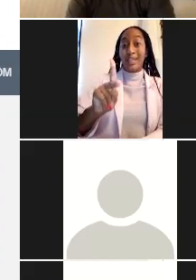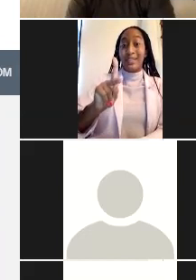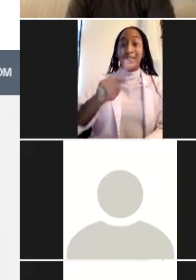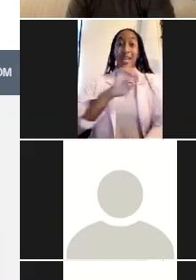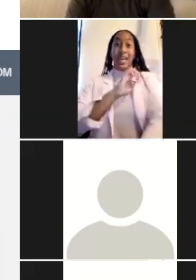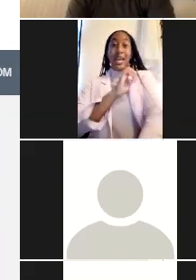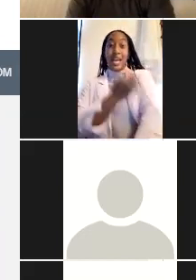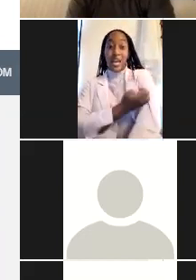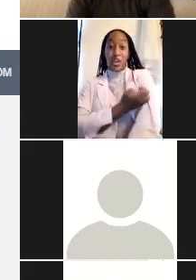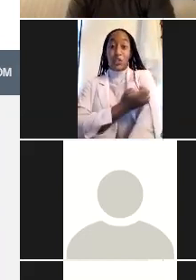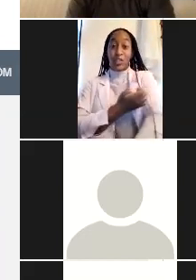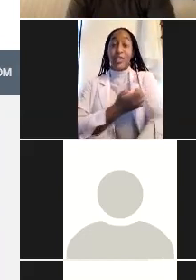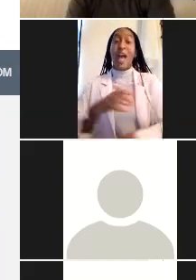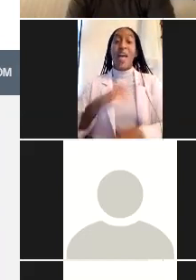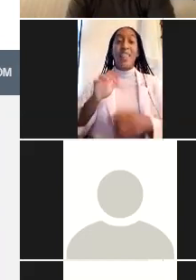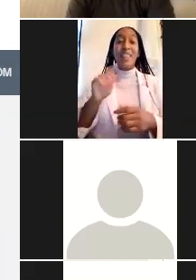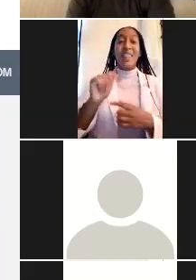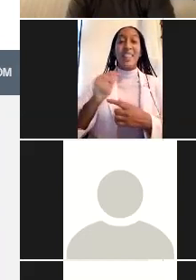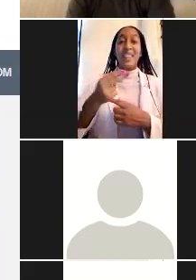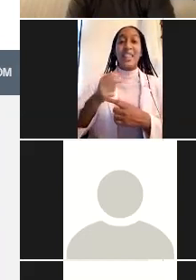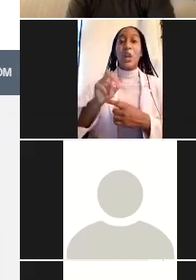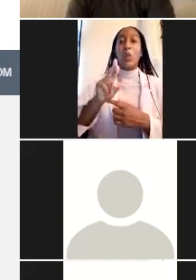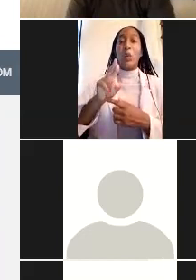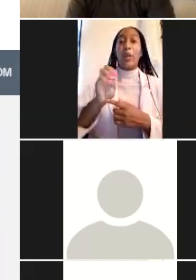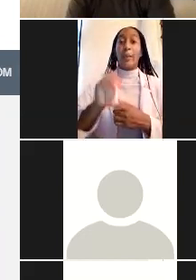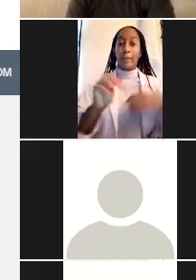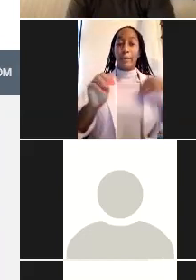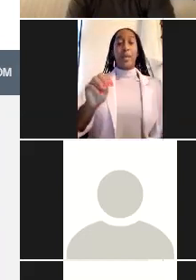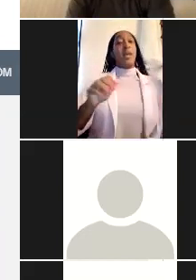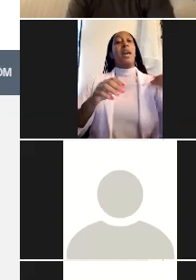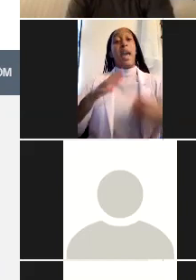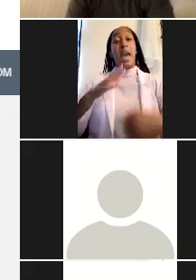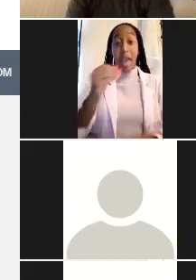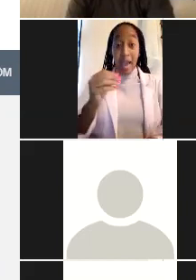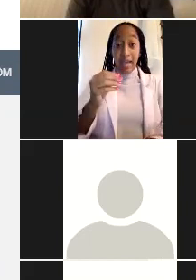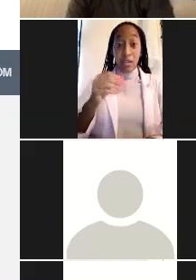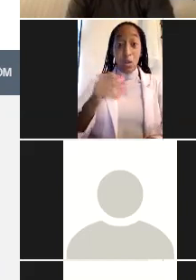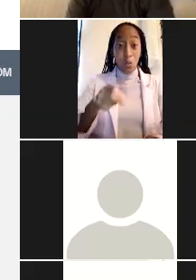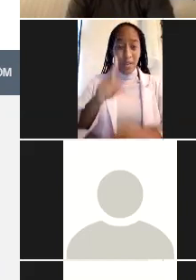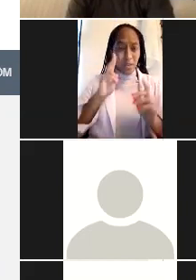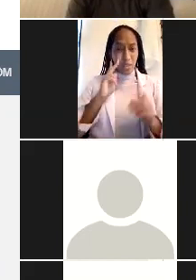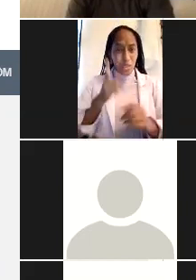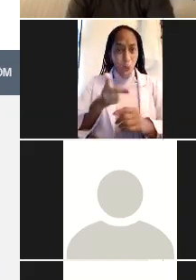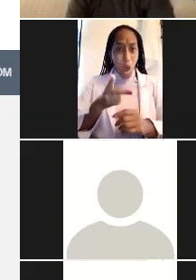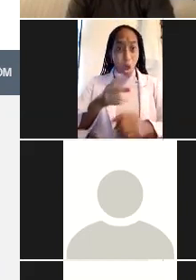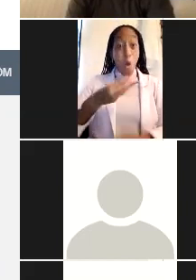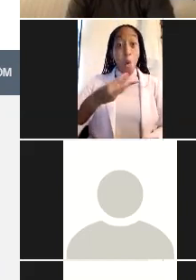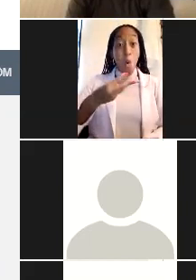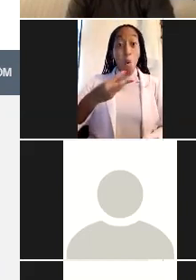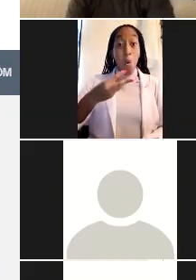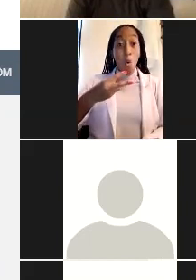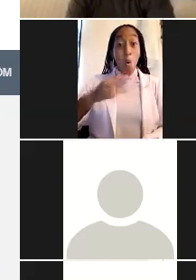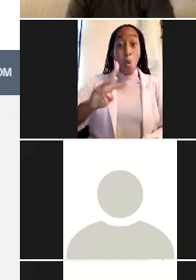those. We looked at the idea that, pretty much that work and energy are interchangeable, right?